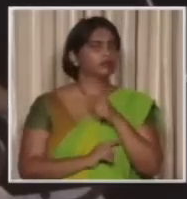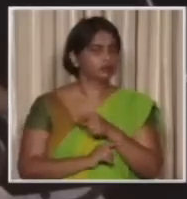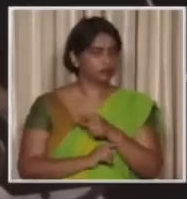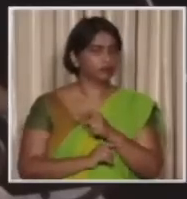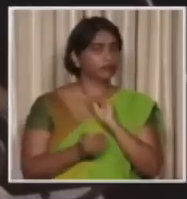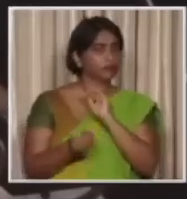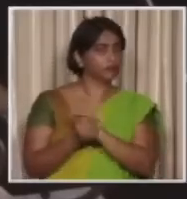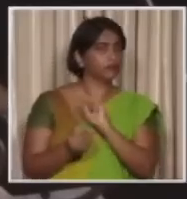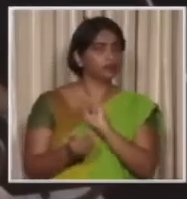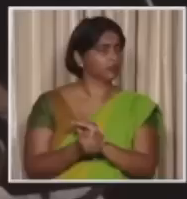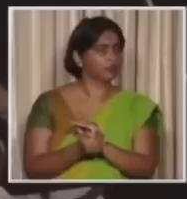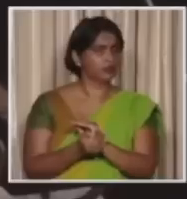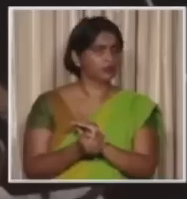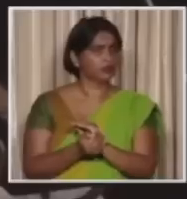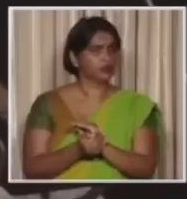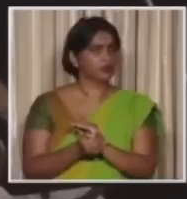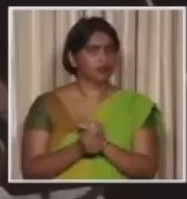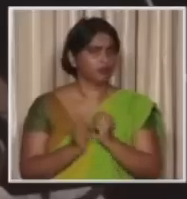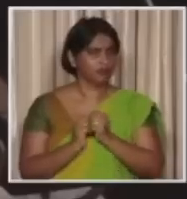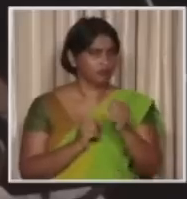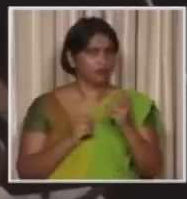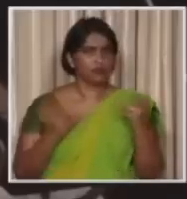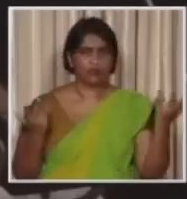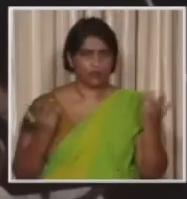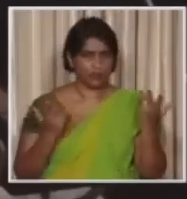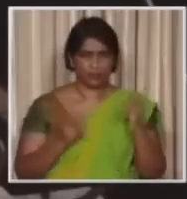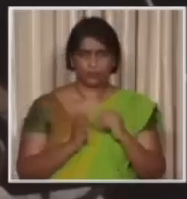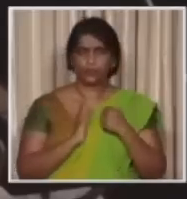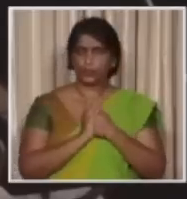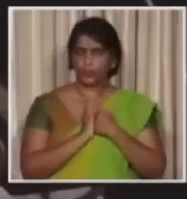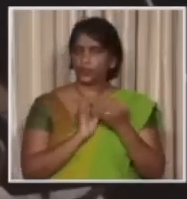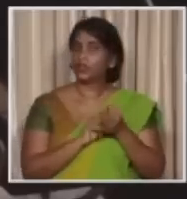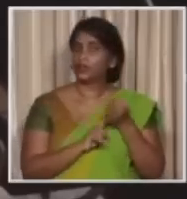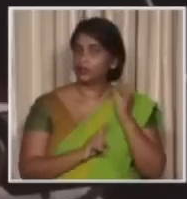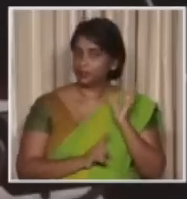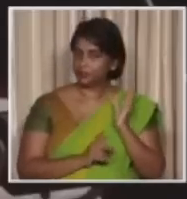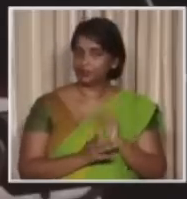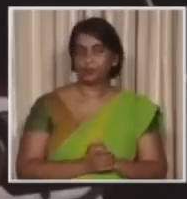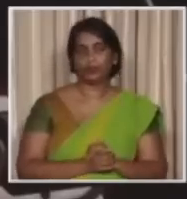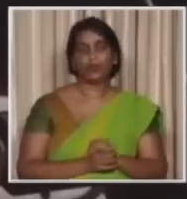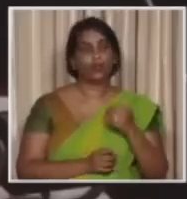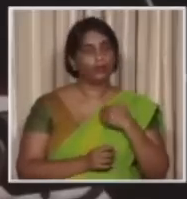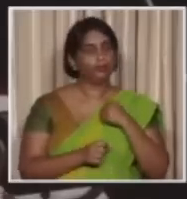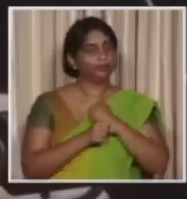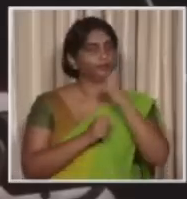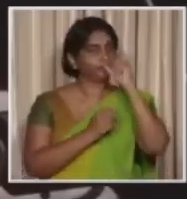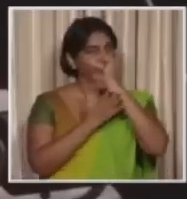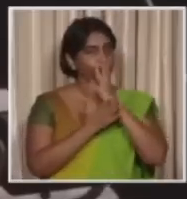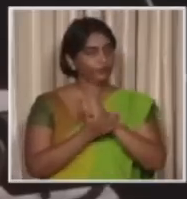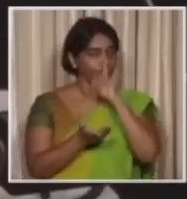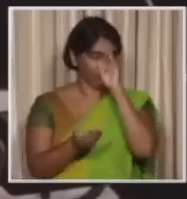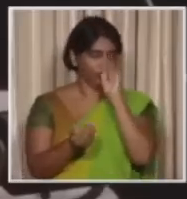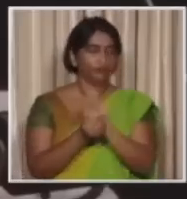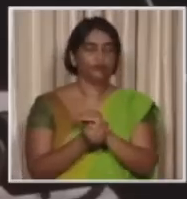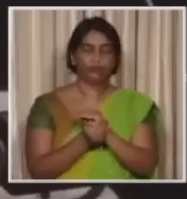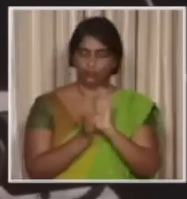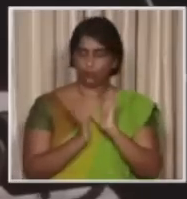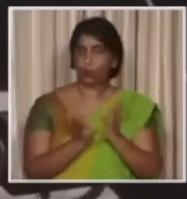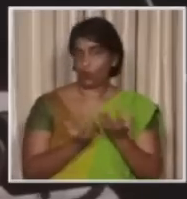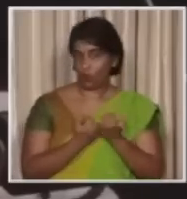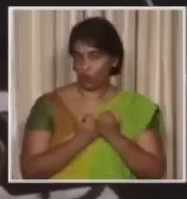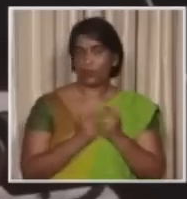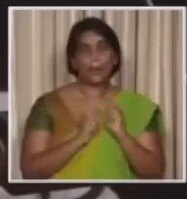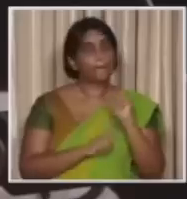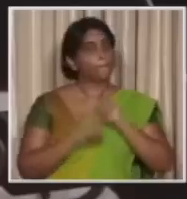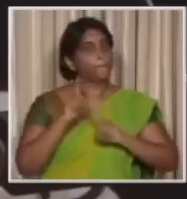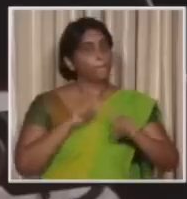meema siyallagema pahadiliwanne garu sabhapati thumane api aandukrama vivasthawa rakinnone